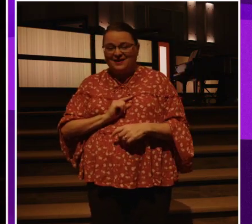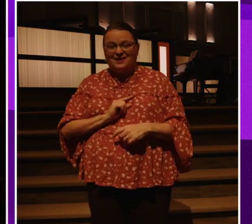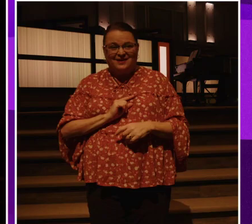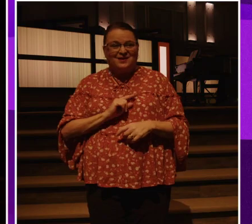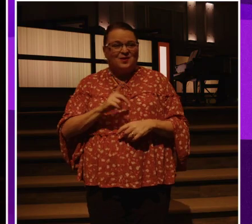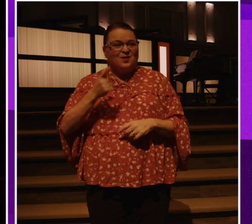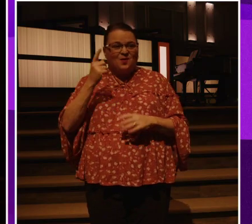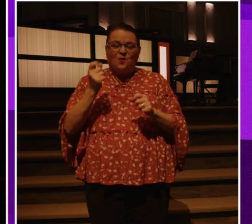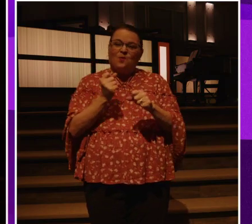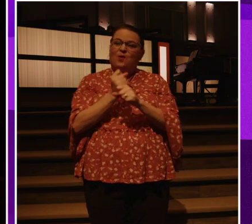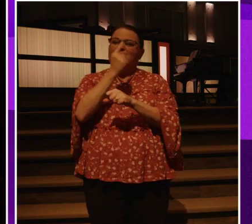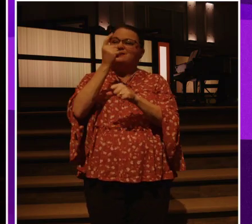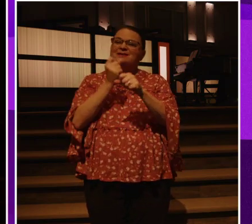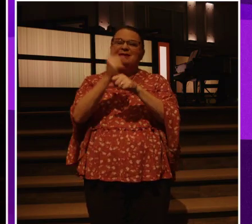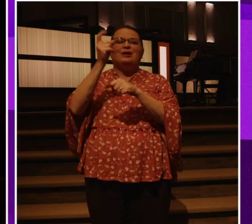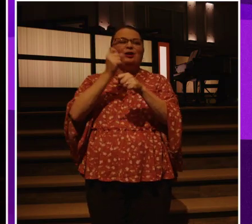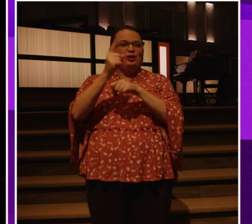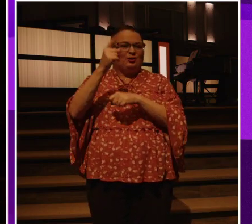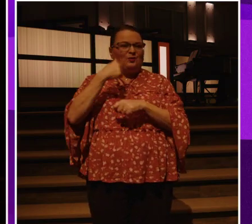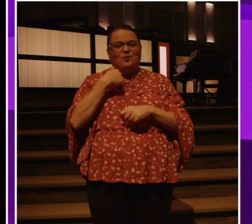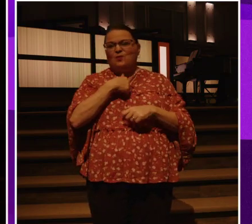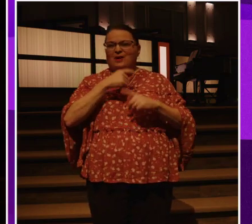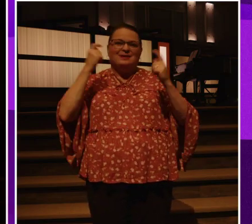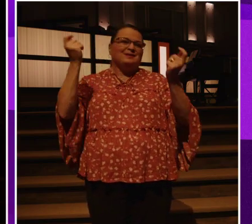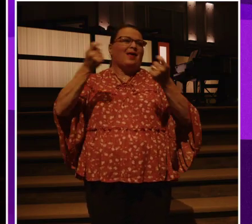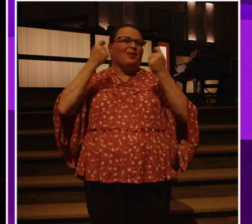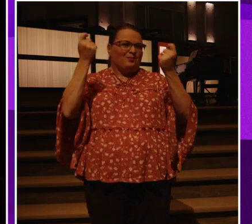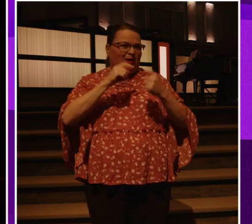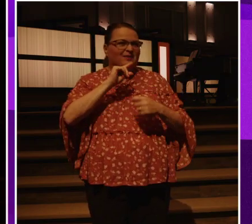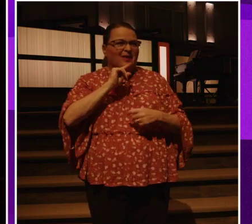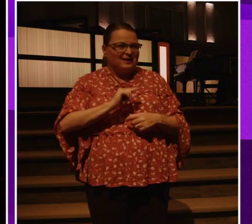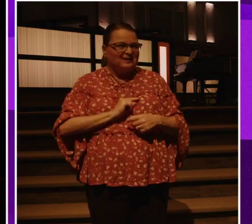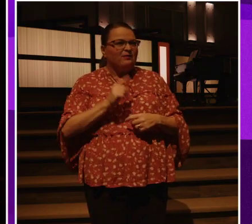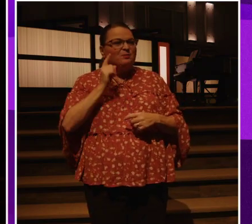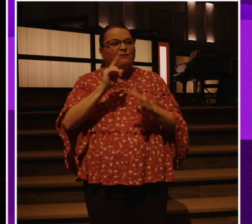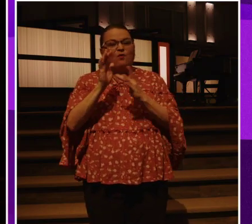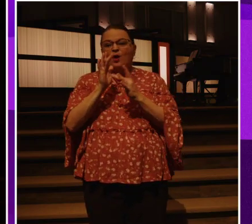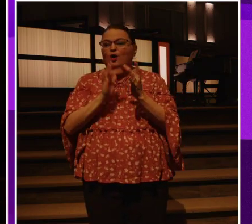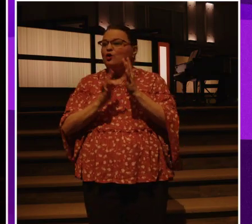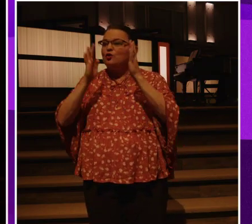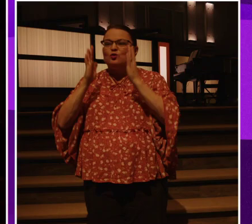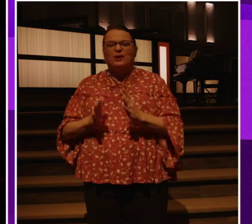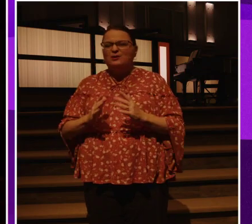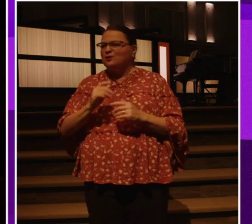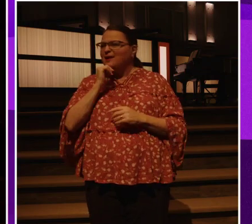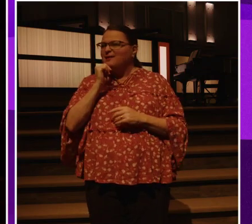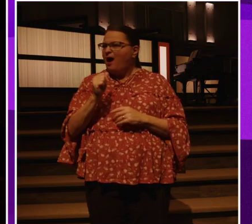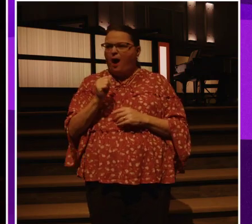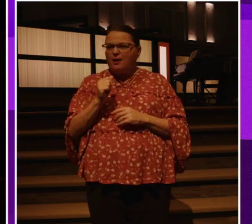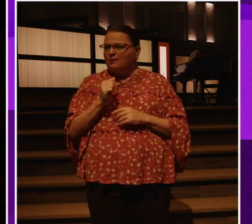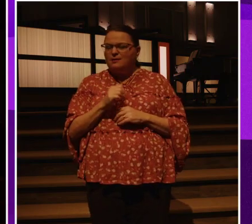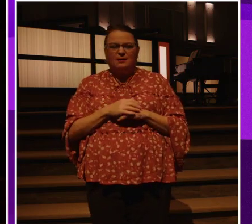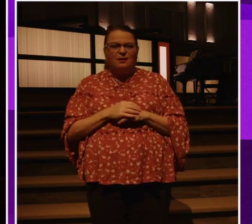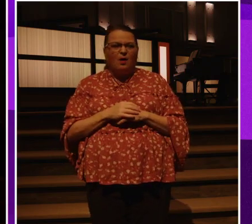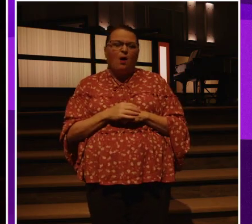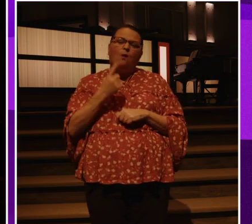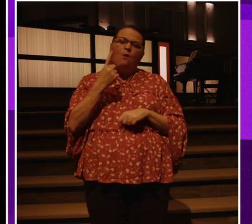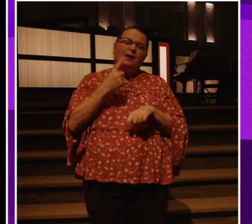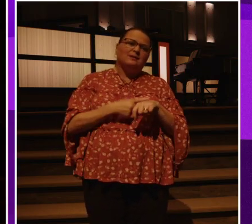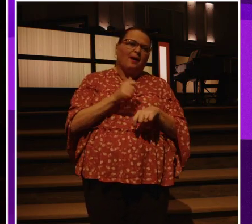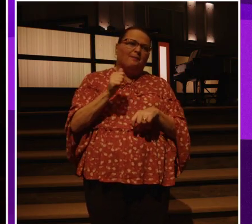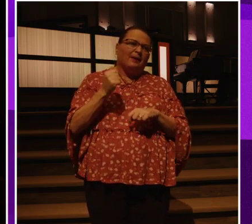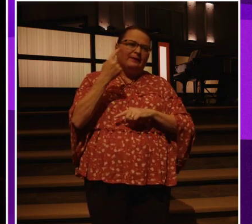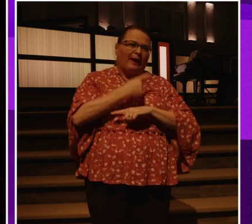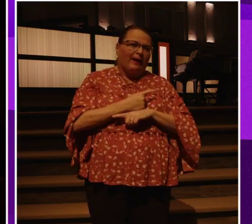once a year we all come together and we give thanks. But for the Christian, it's not a once a day, once a